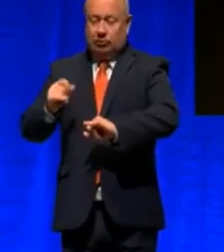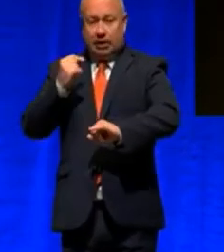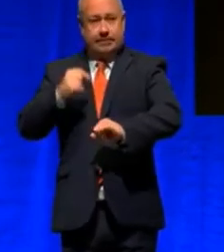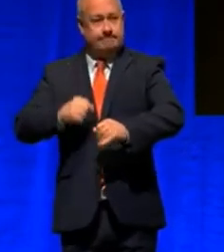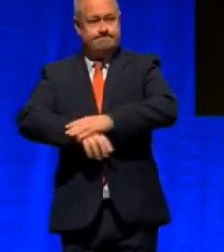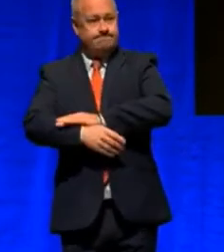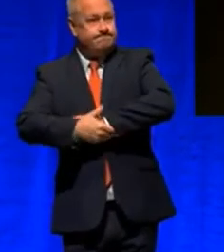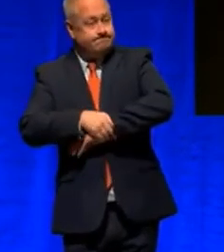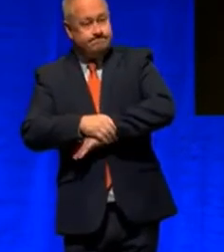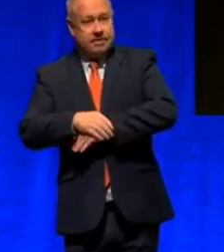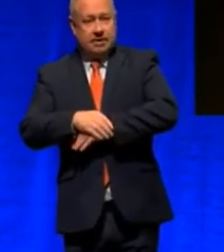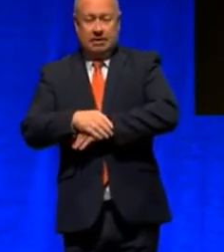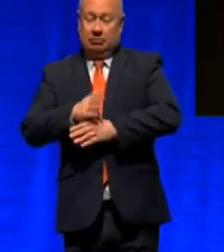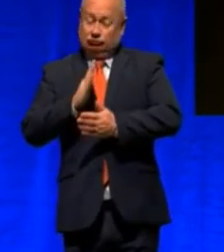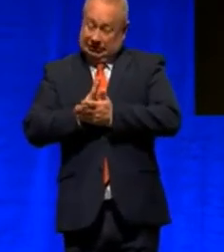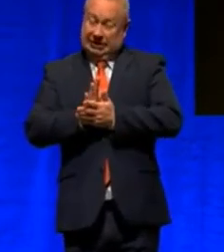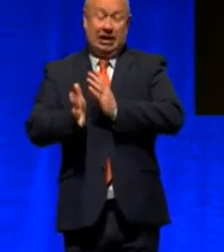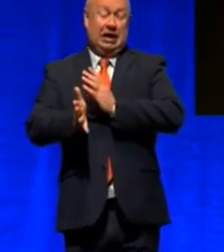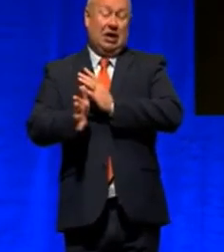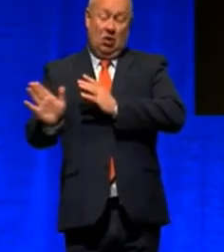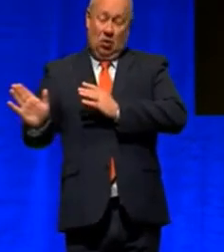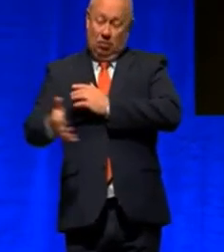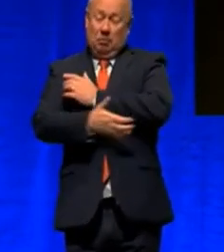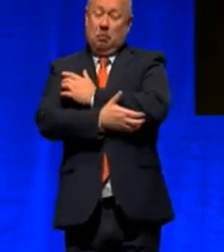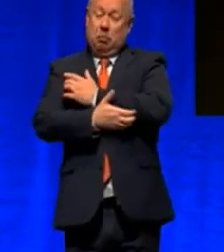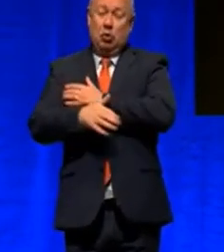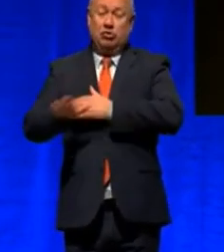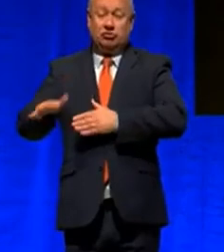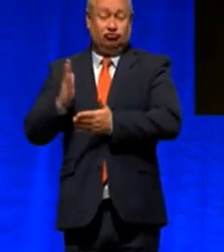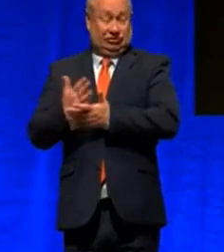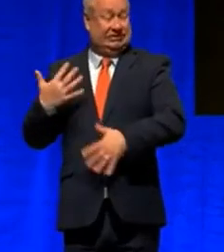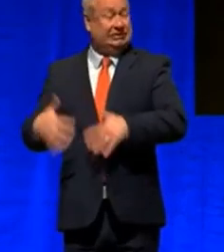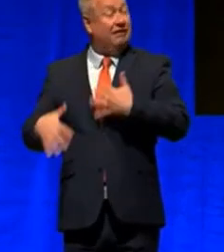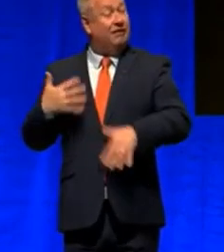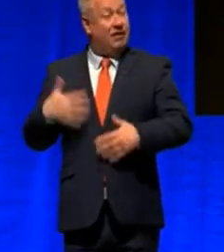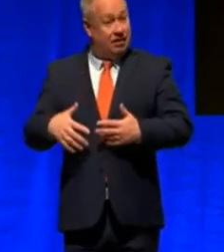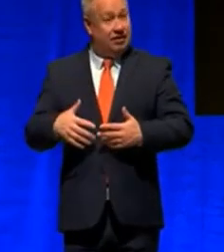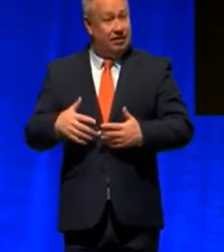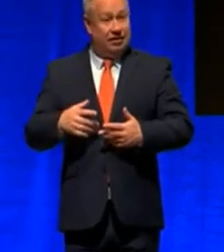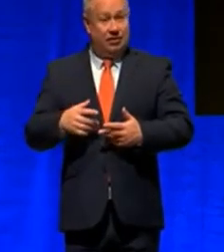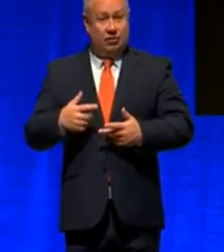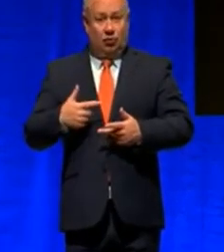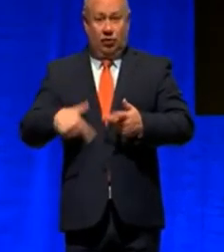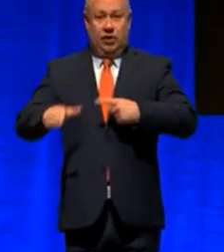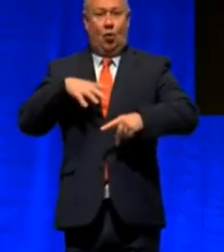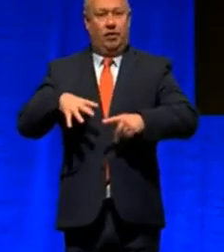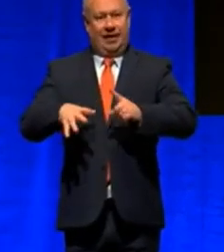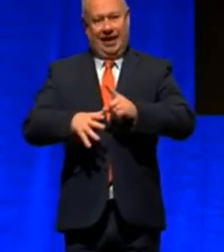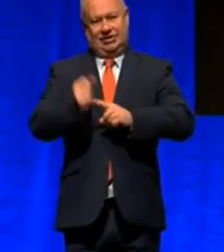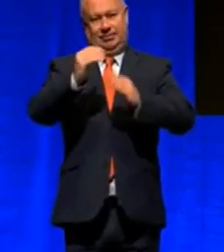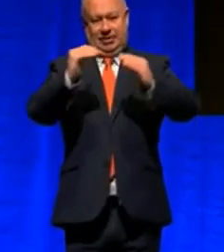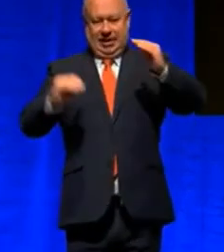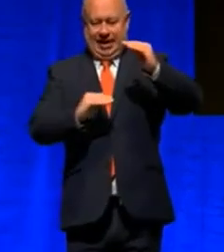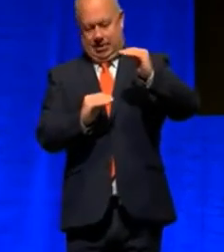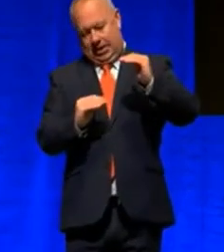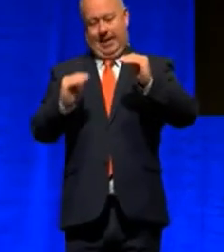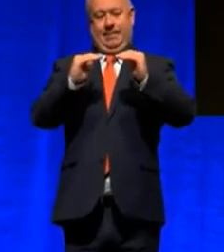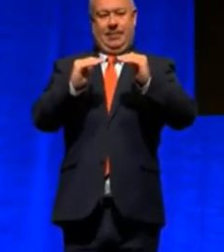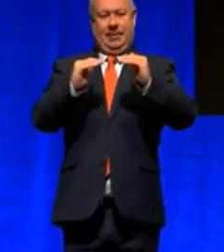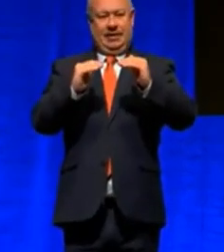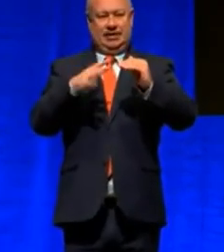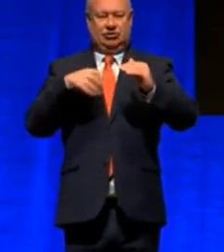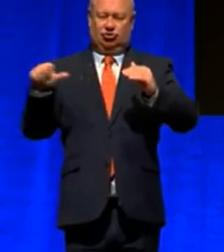mistake, it's the poorest kids who lose out the most right now. If we want to narrow the attainment gap, the answer doesn't lie in